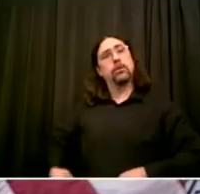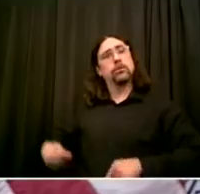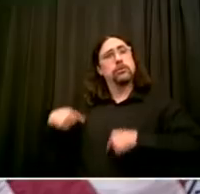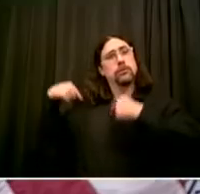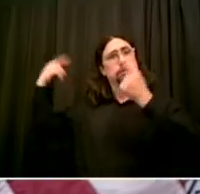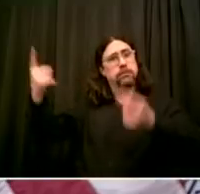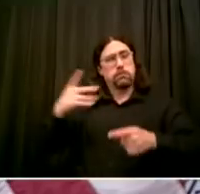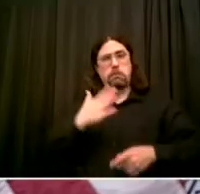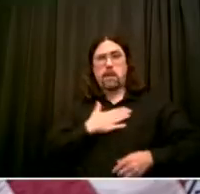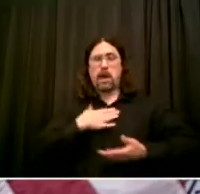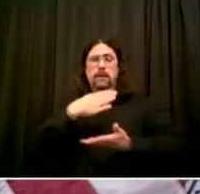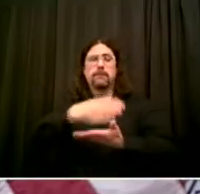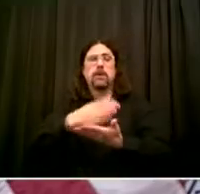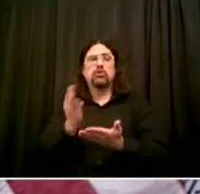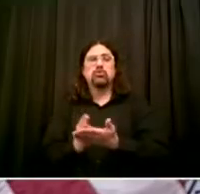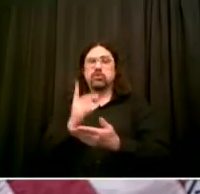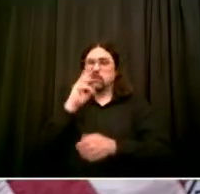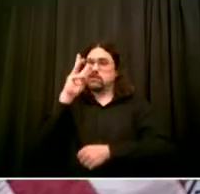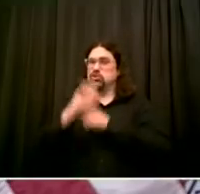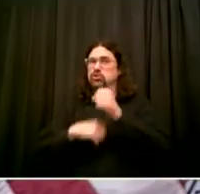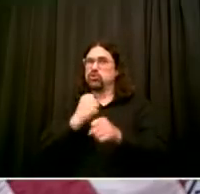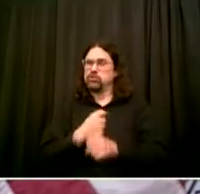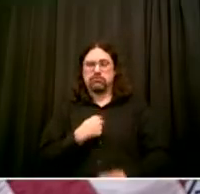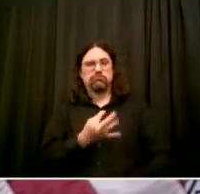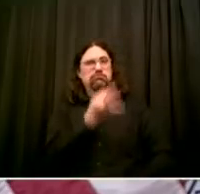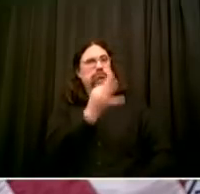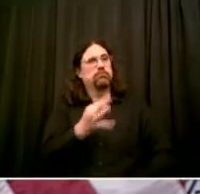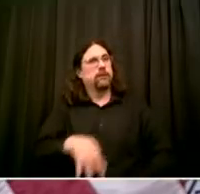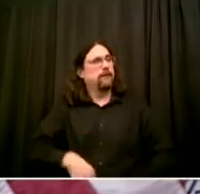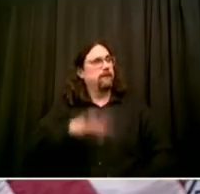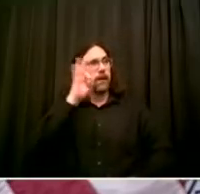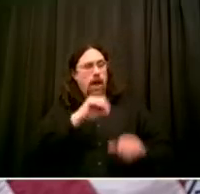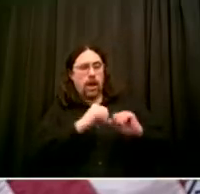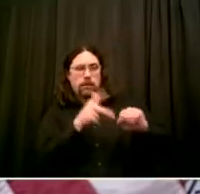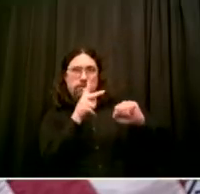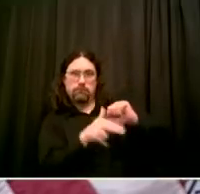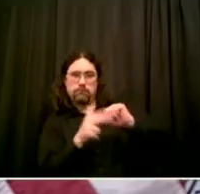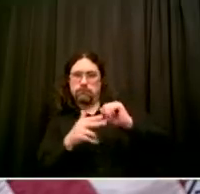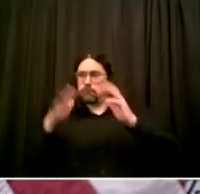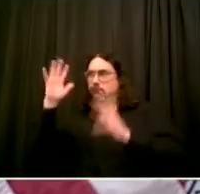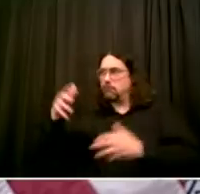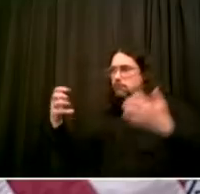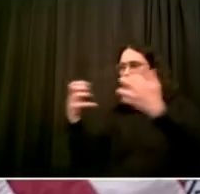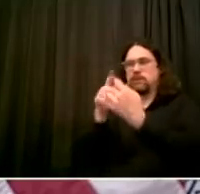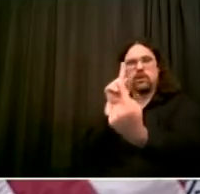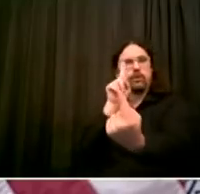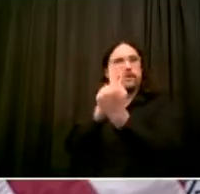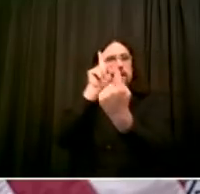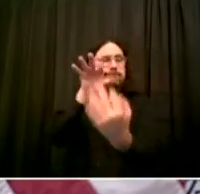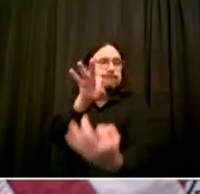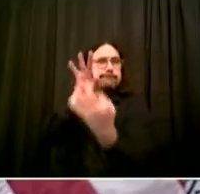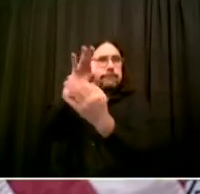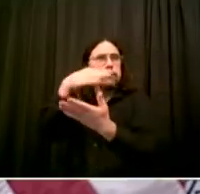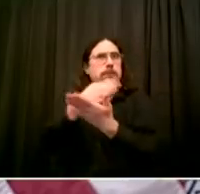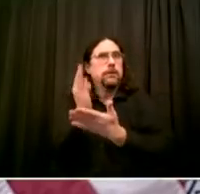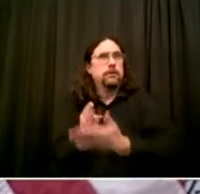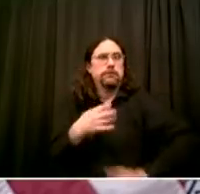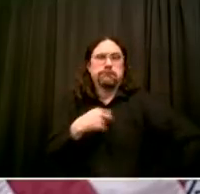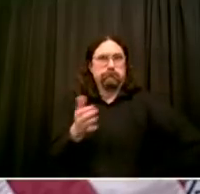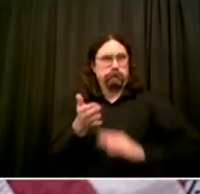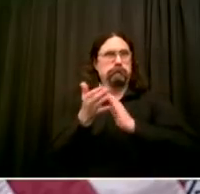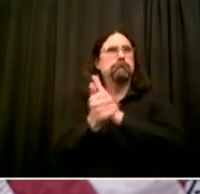going to start to affect all agencies. And I've said that at the level we're at now, Jeff, $9